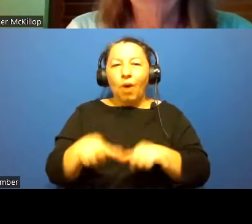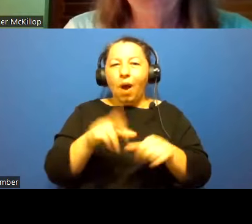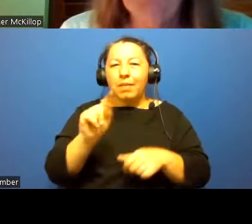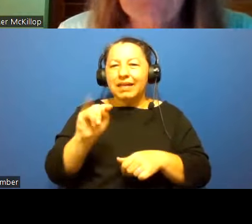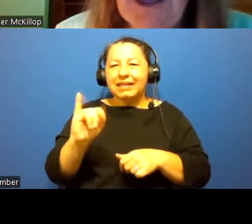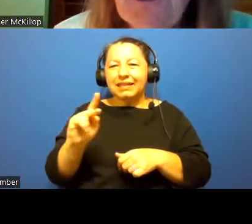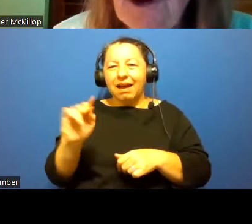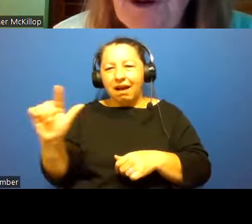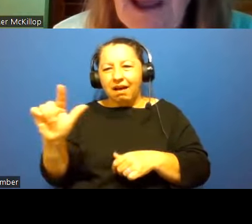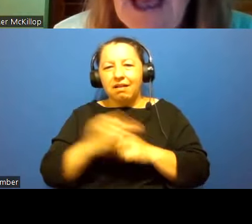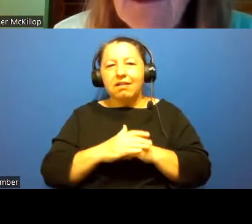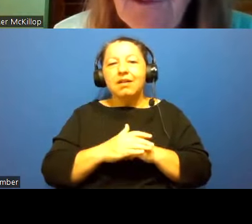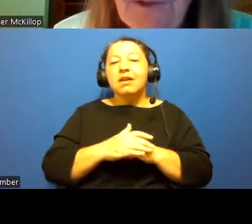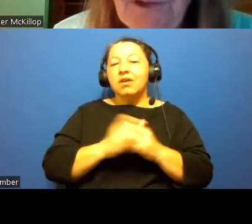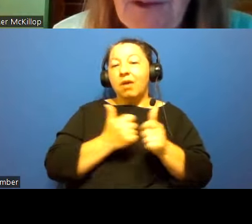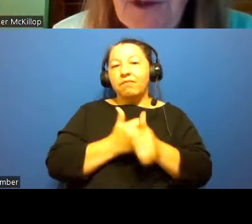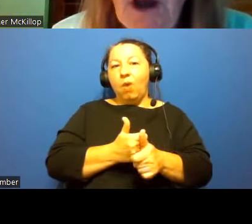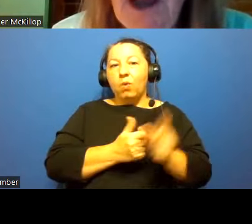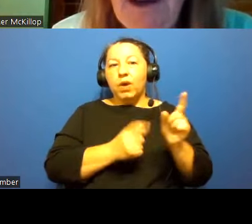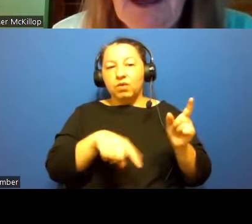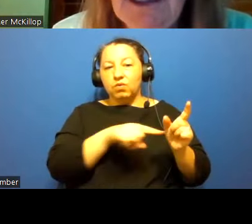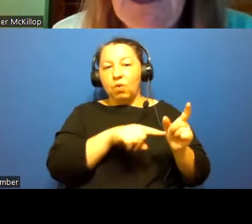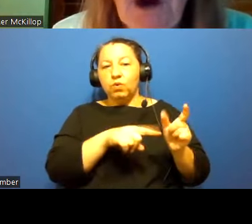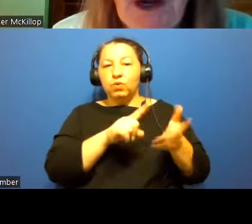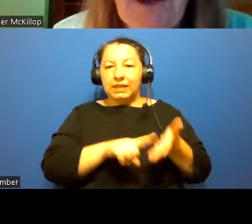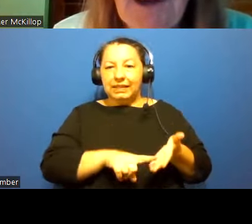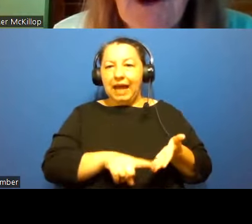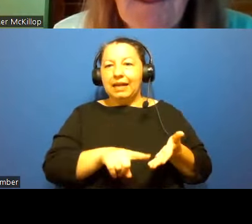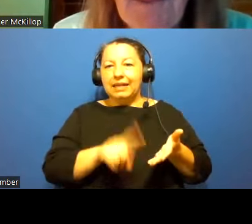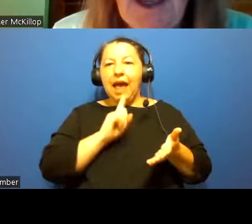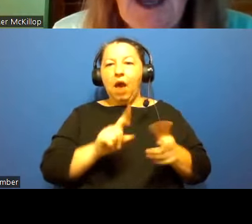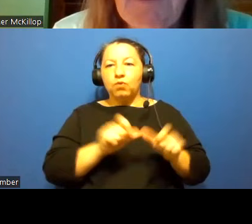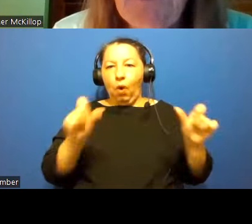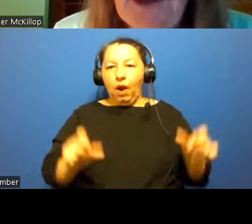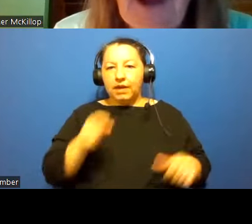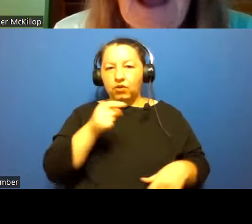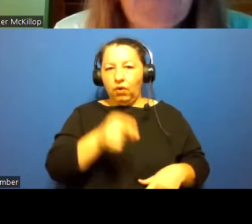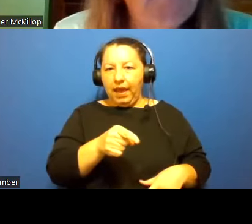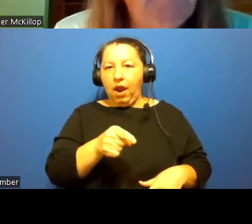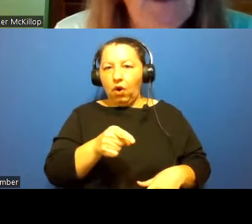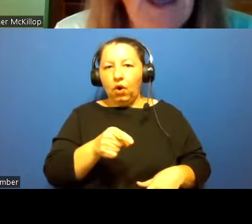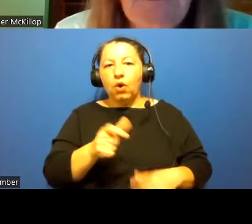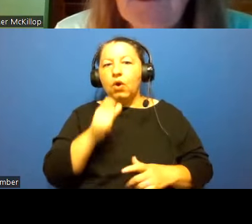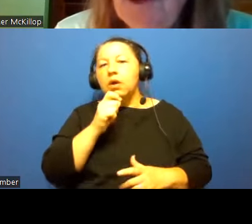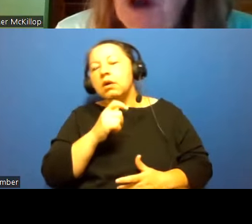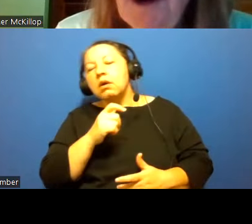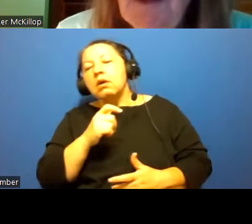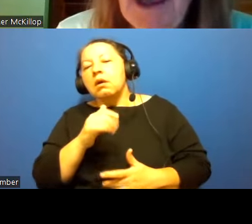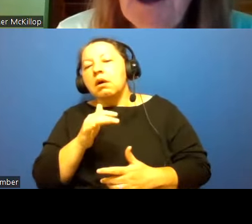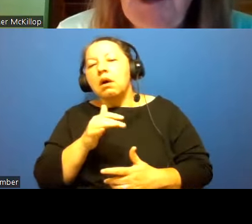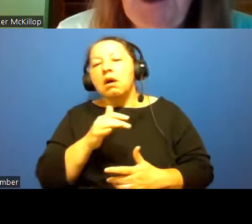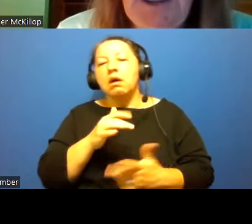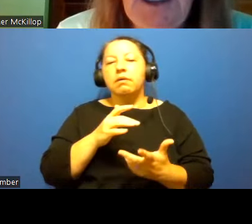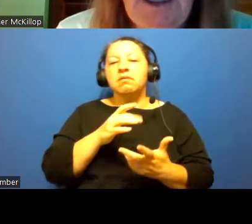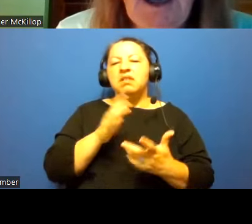the architecture at the site, the non-elite architecture, such as at the modern